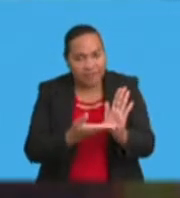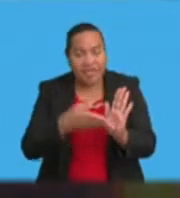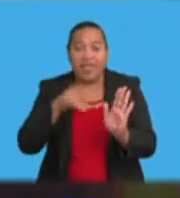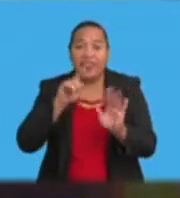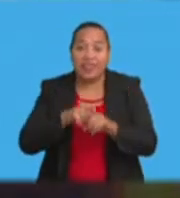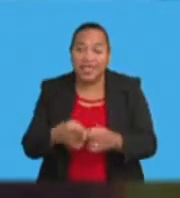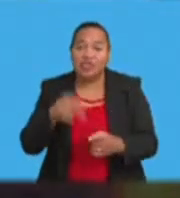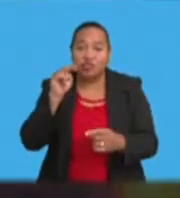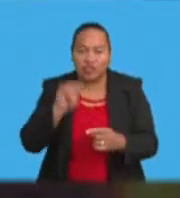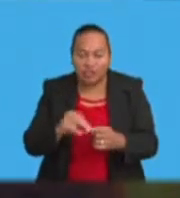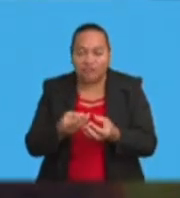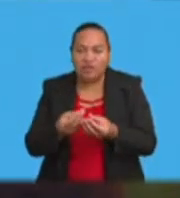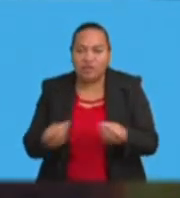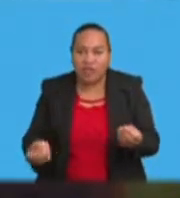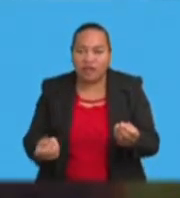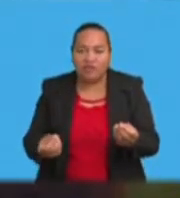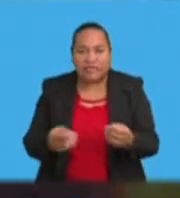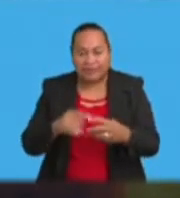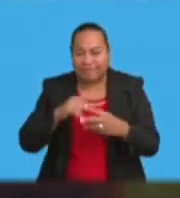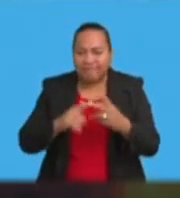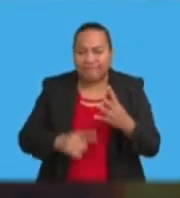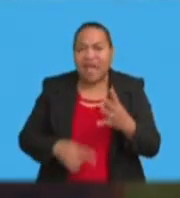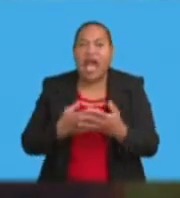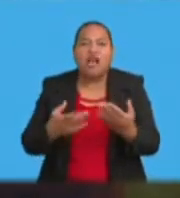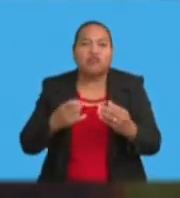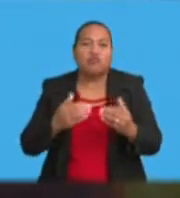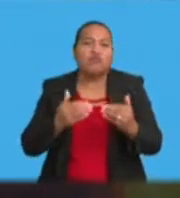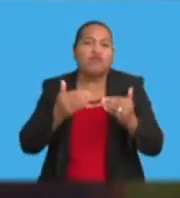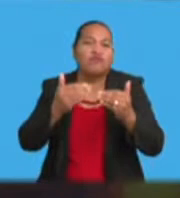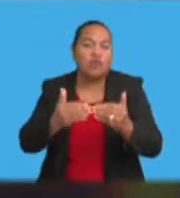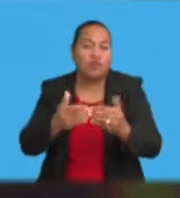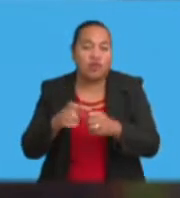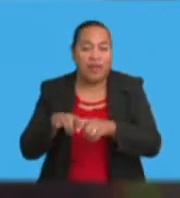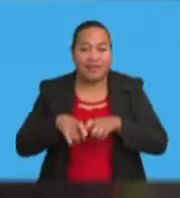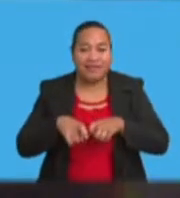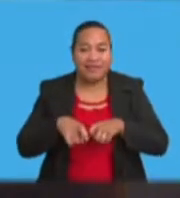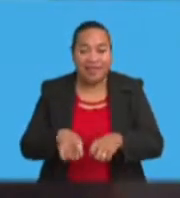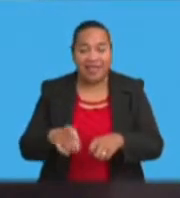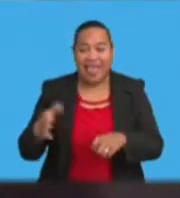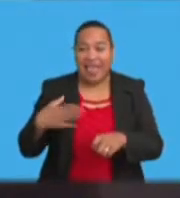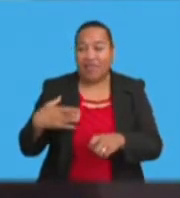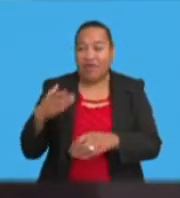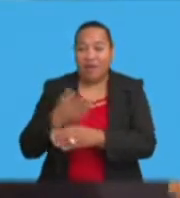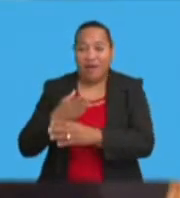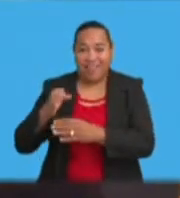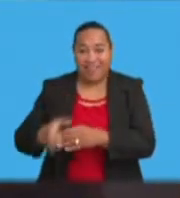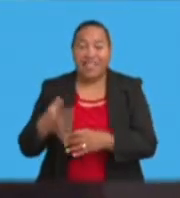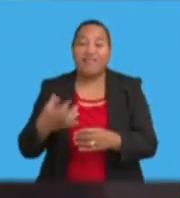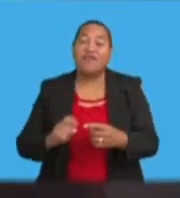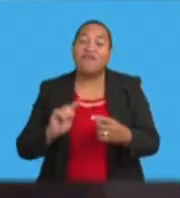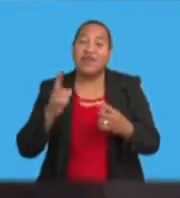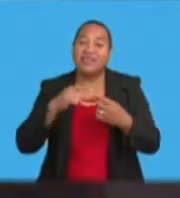within this particular profile on how we move forward to try to maintain the health of the workers that we have. One of the first things